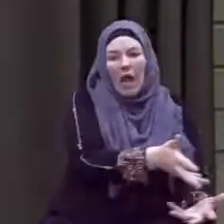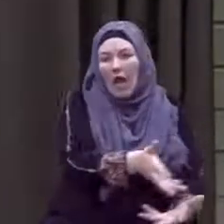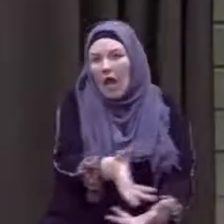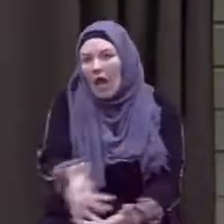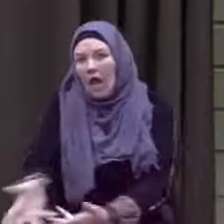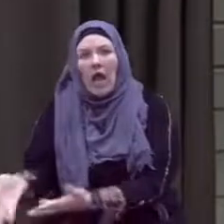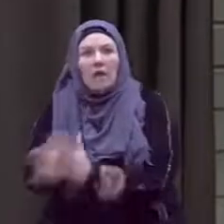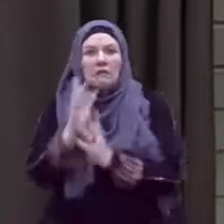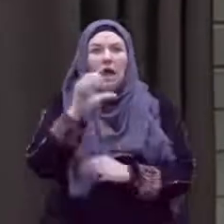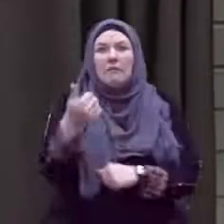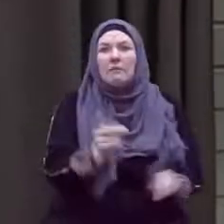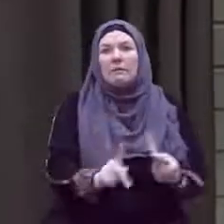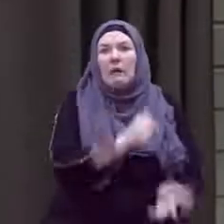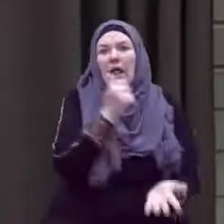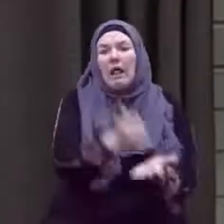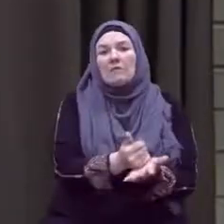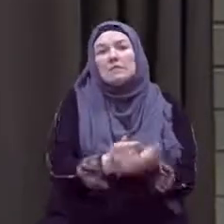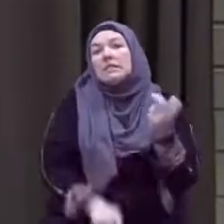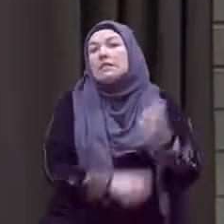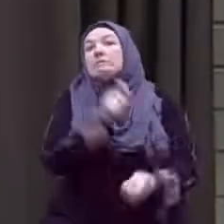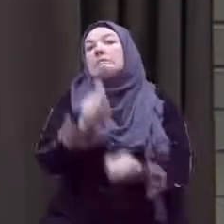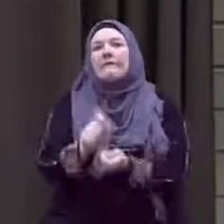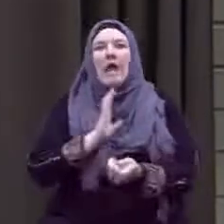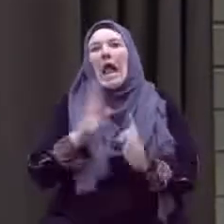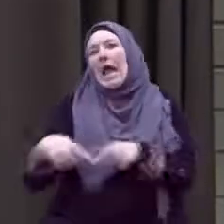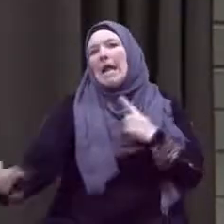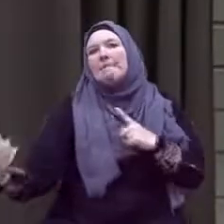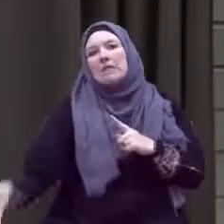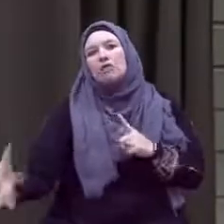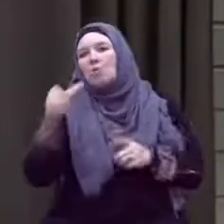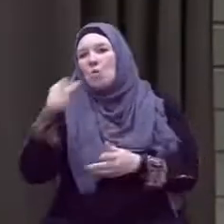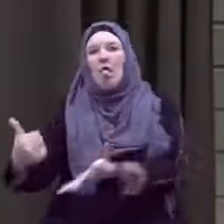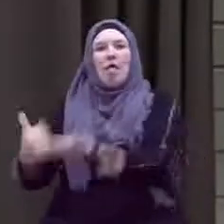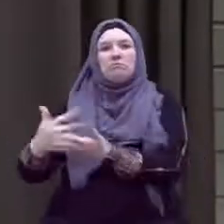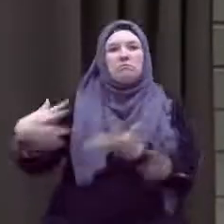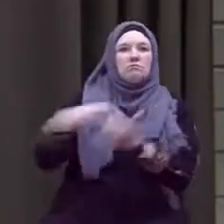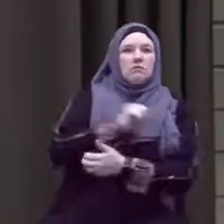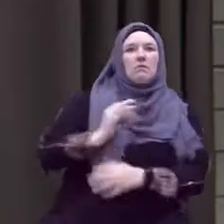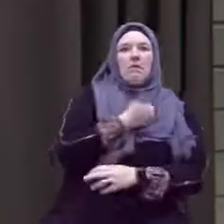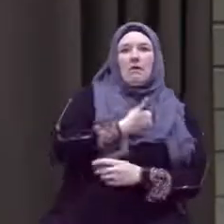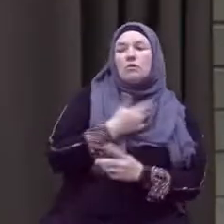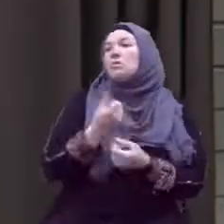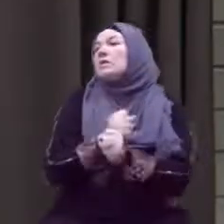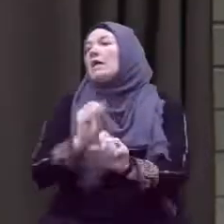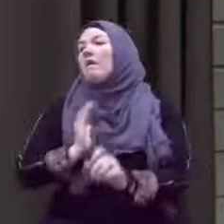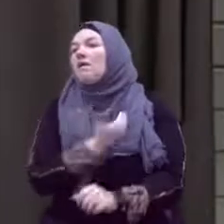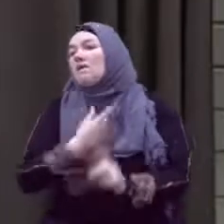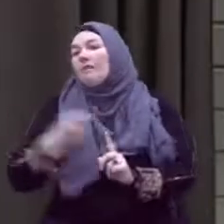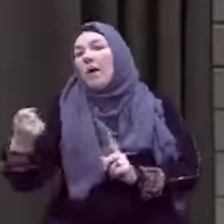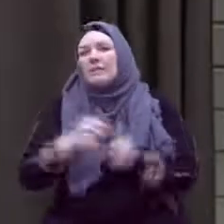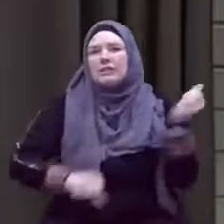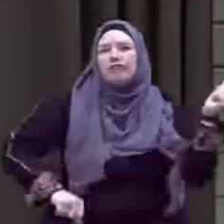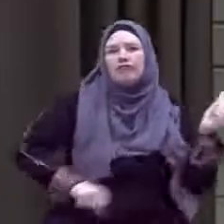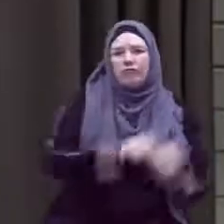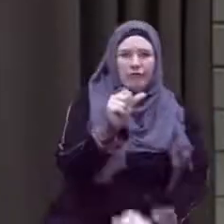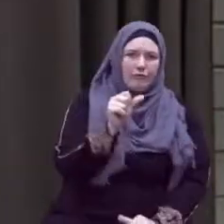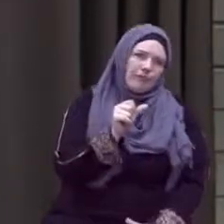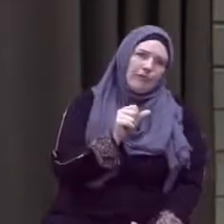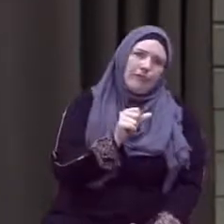around, specifically our enemies, to save us from each